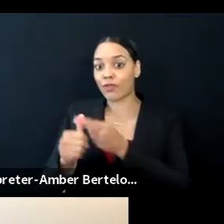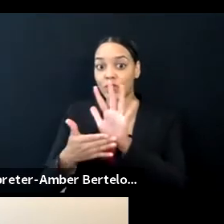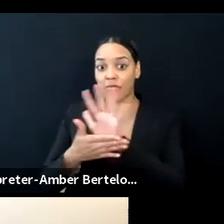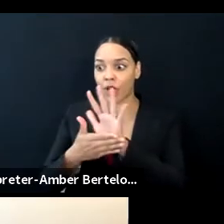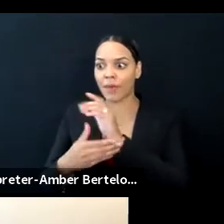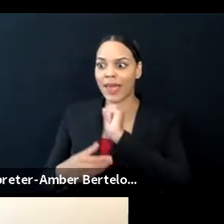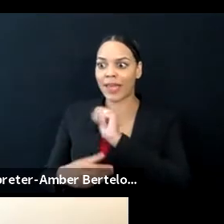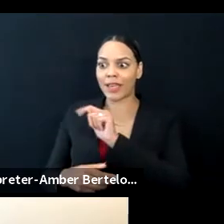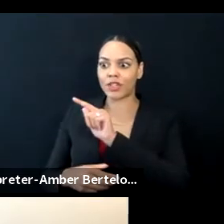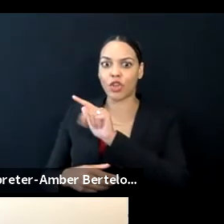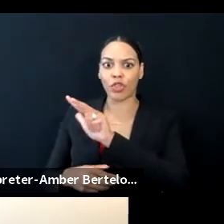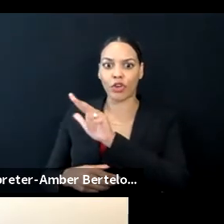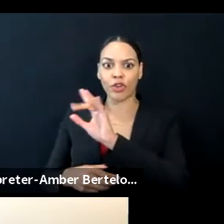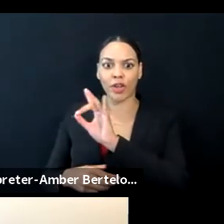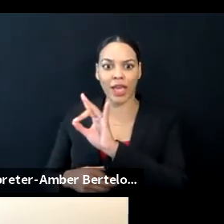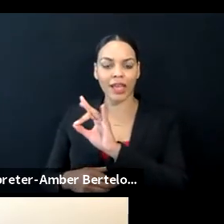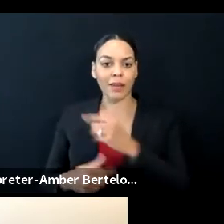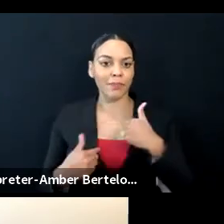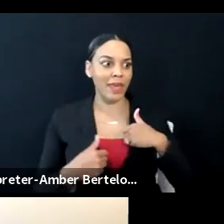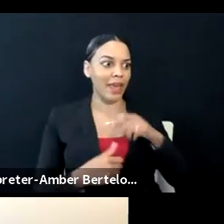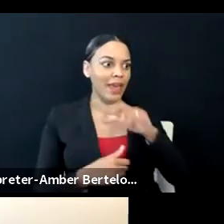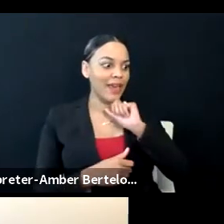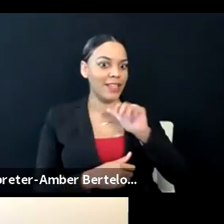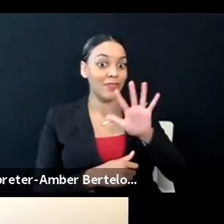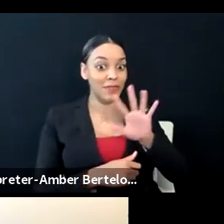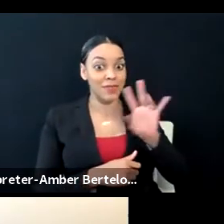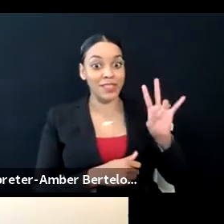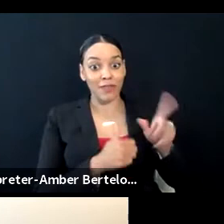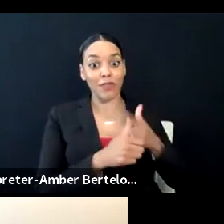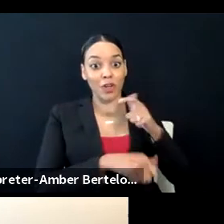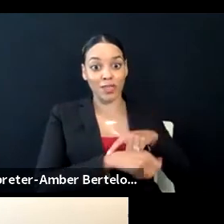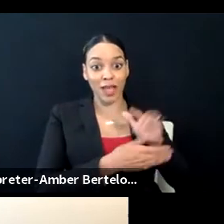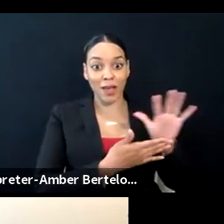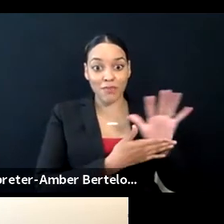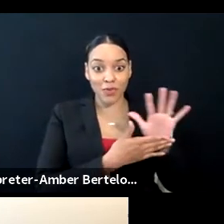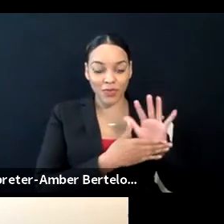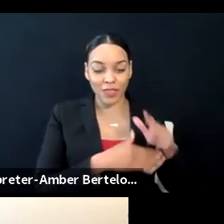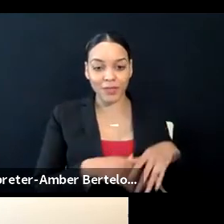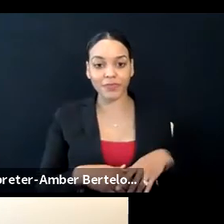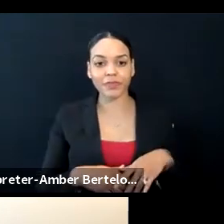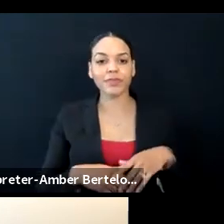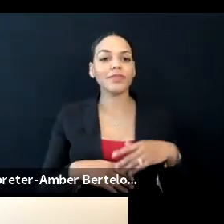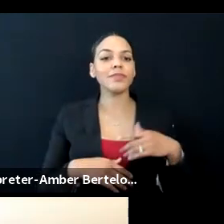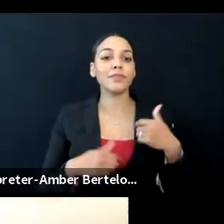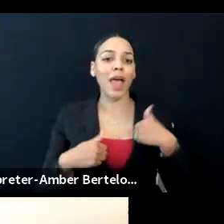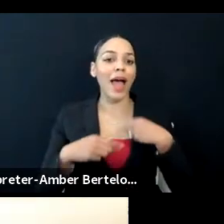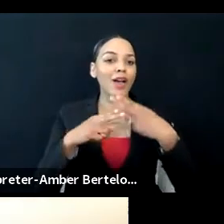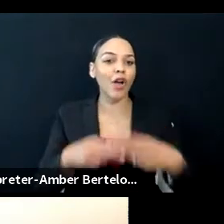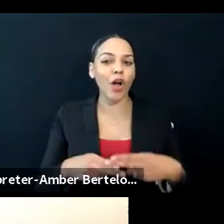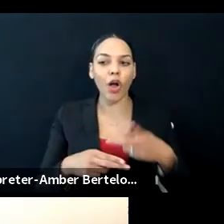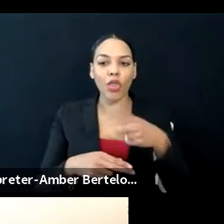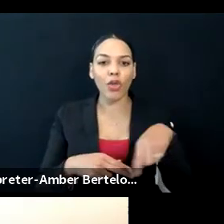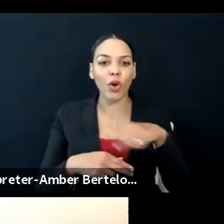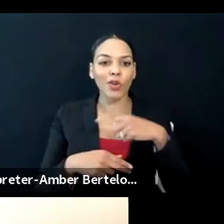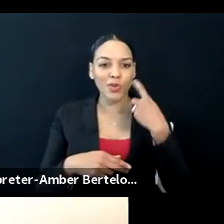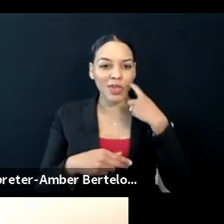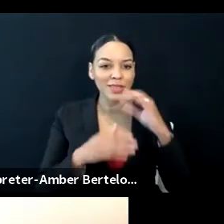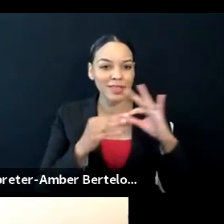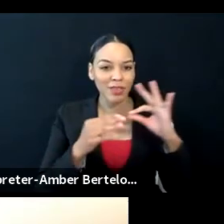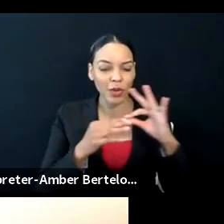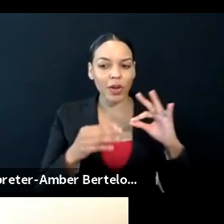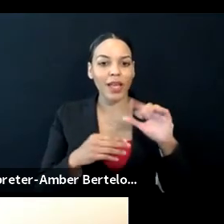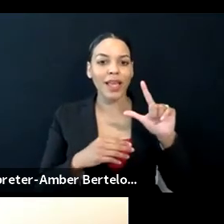But so I, what I call that is the leashes, that you got to be on a leash, that the access to